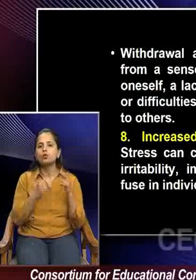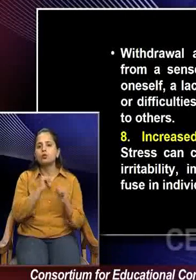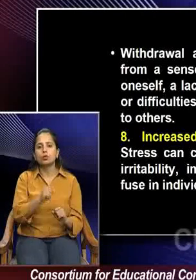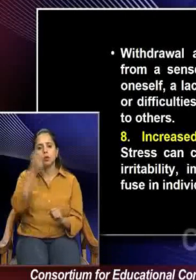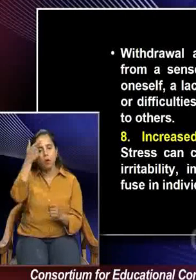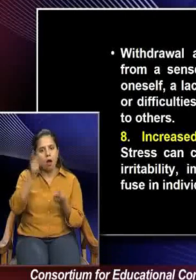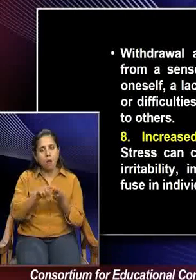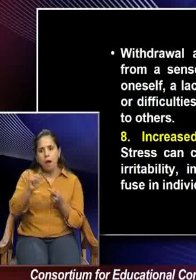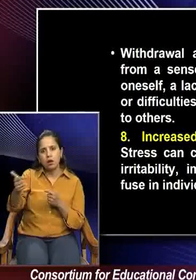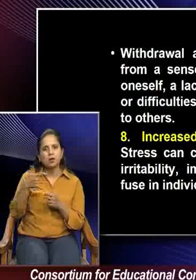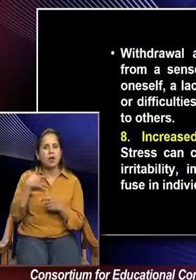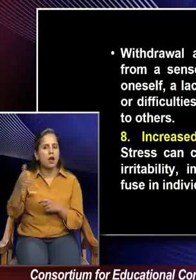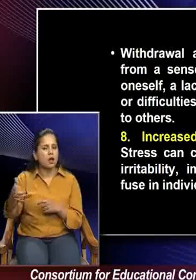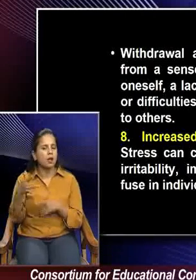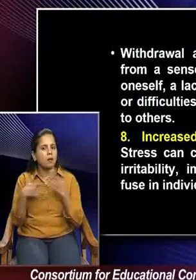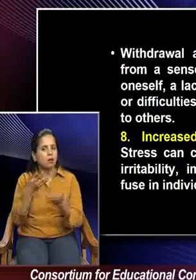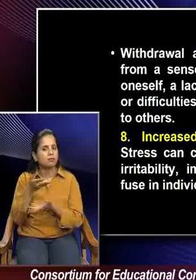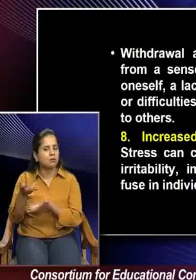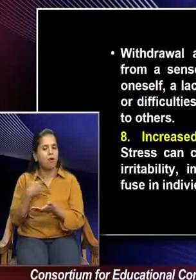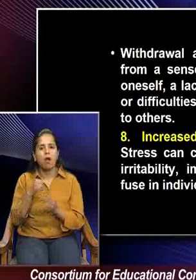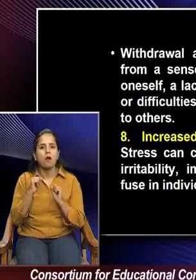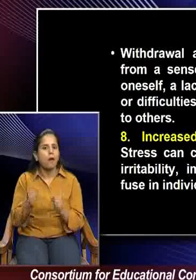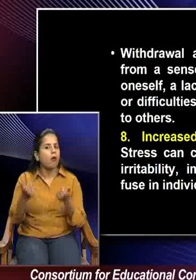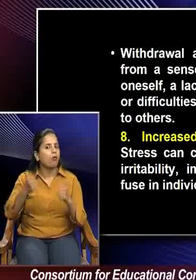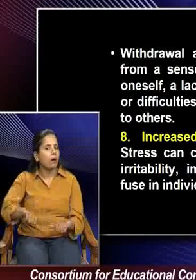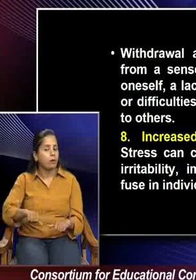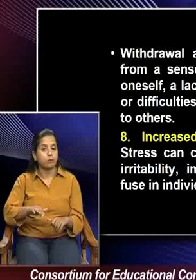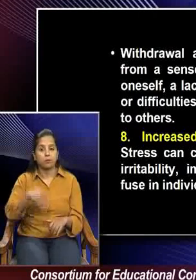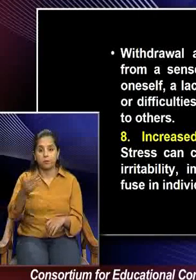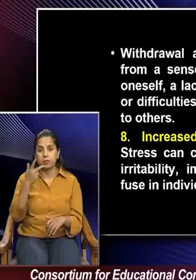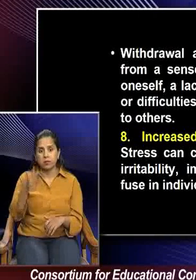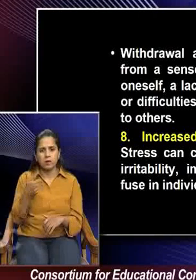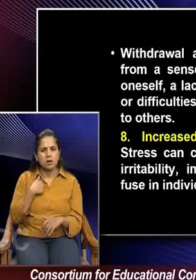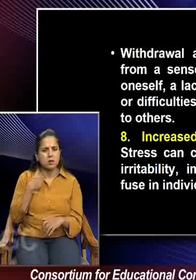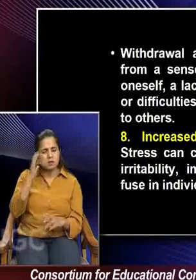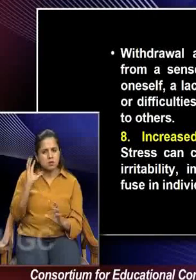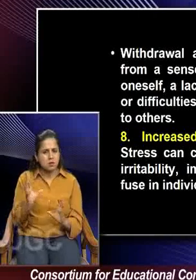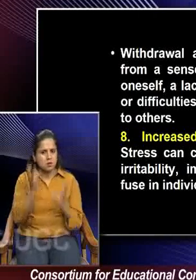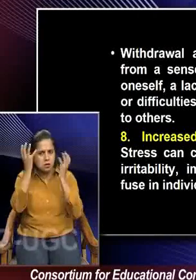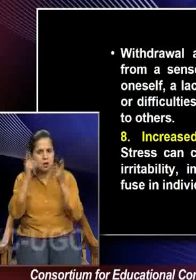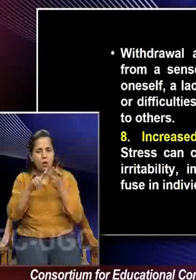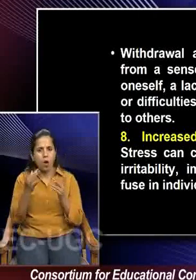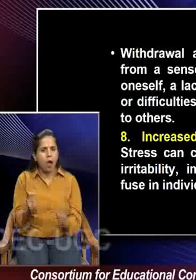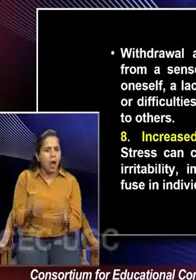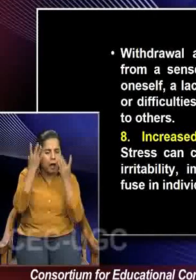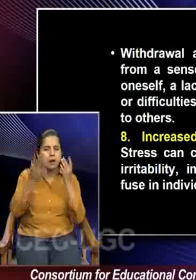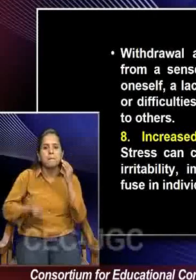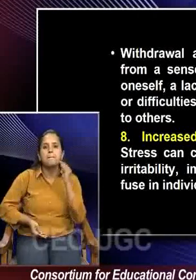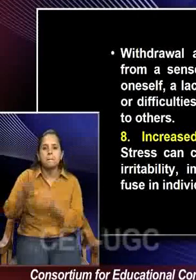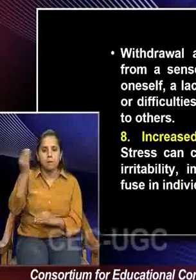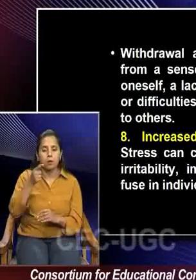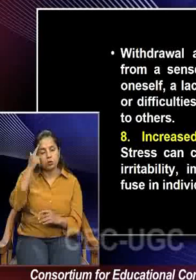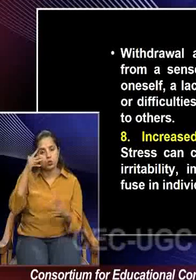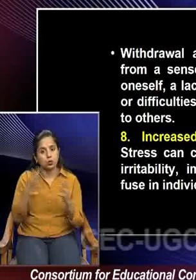the others. Next is your increased irritability and the anger. Stress